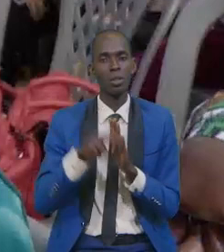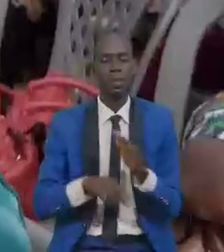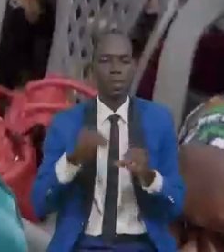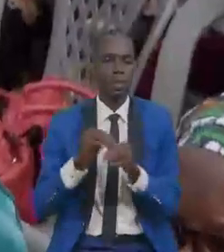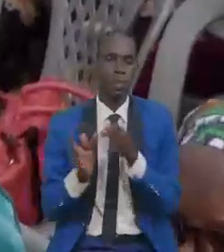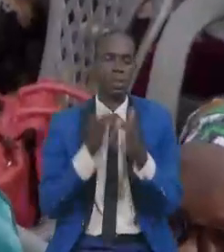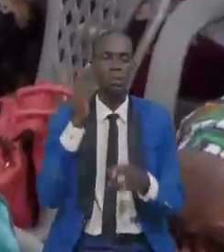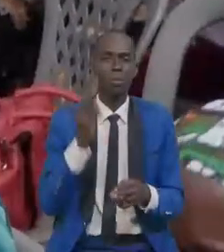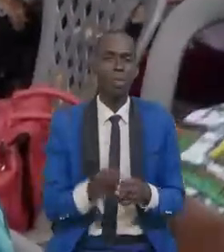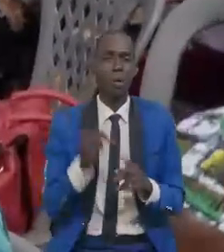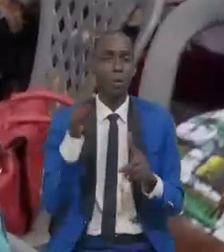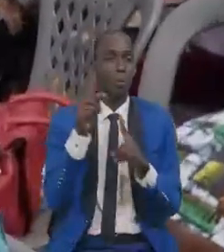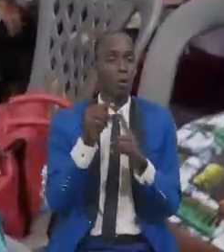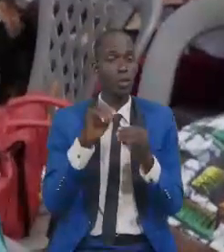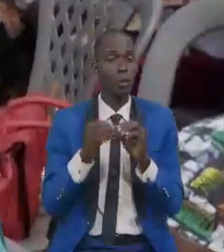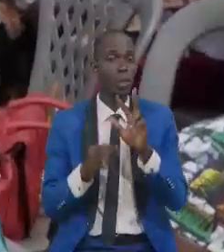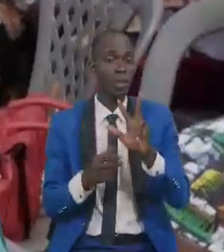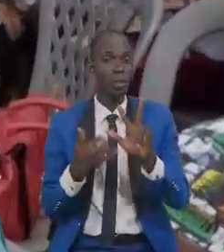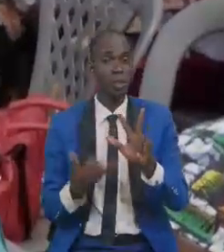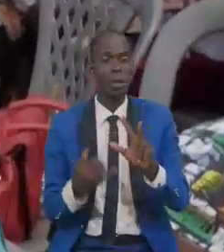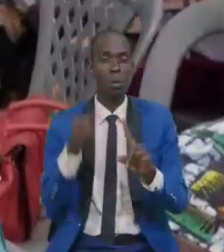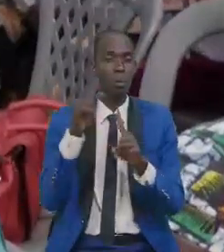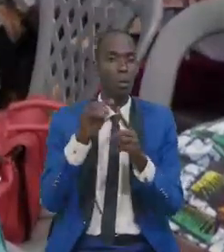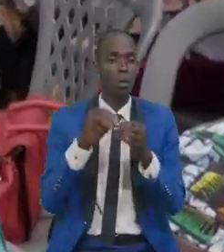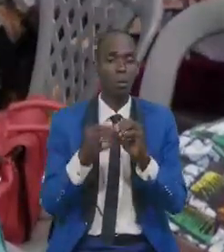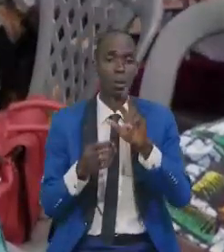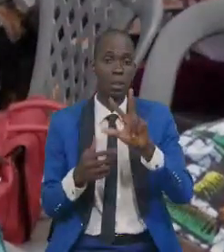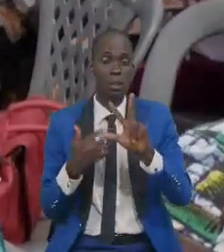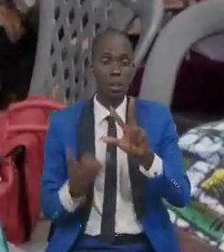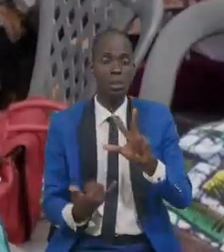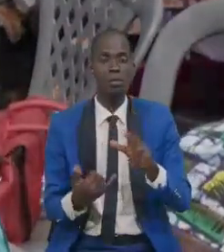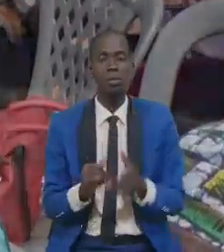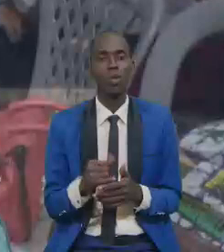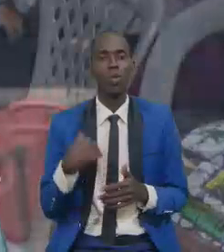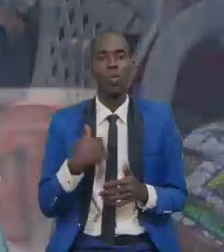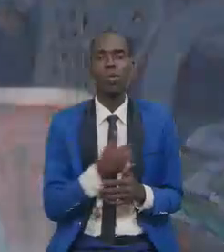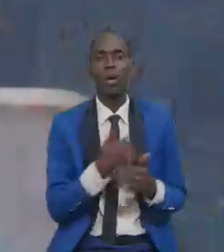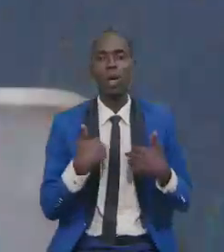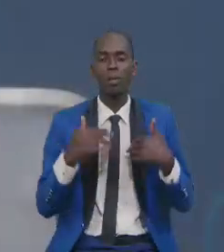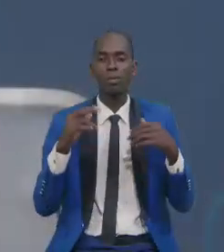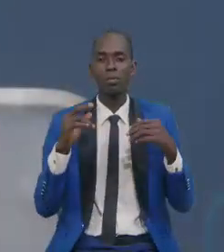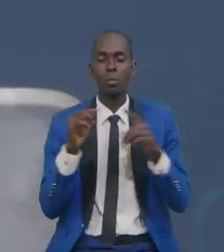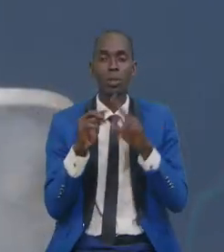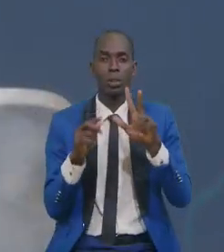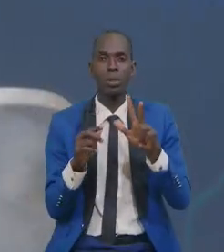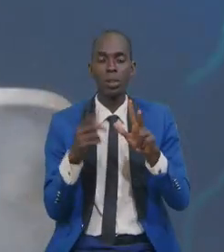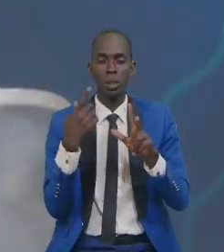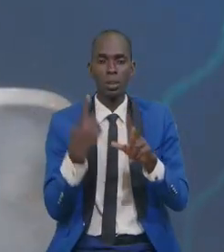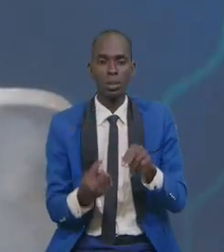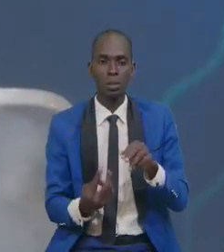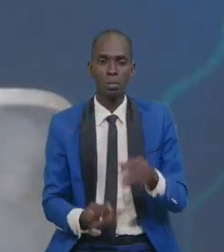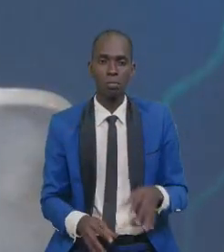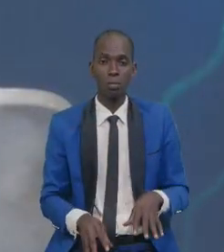Jesus' name. Point number three now. In point number three, we have the ascending call